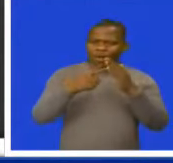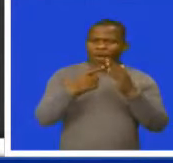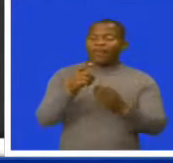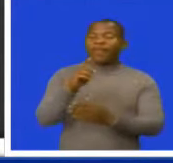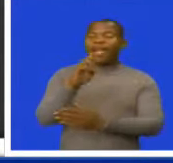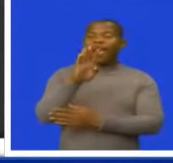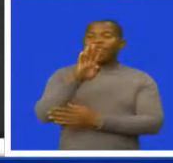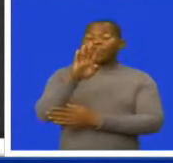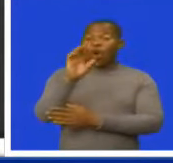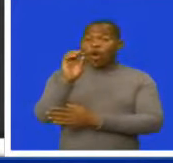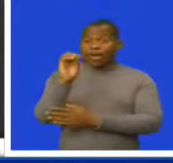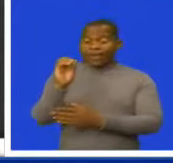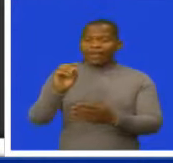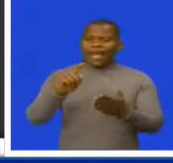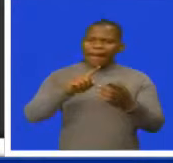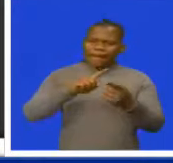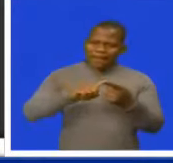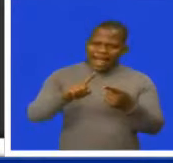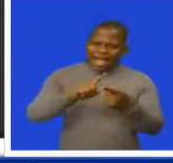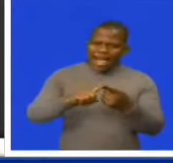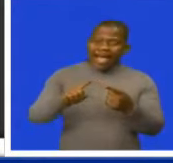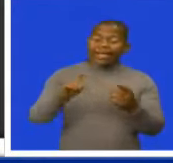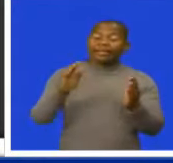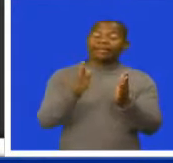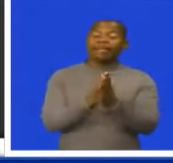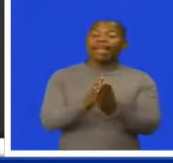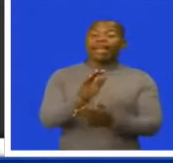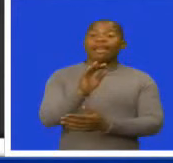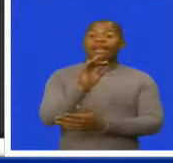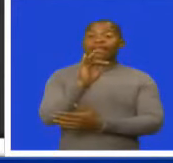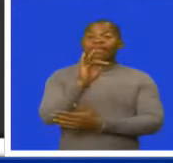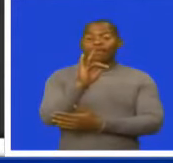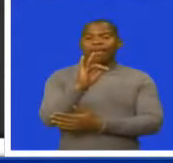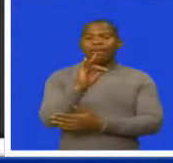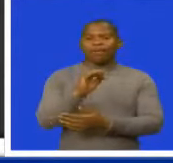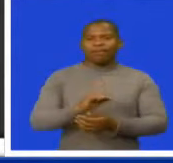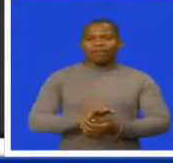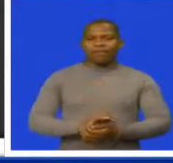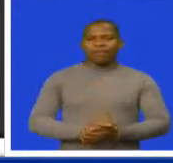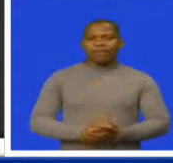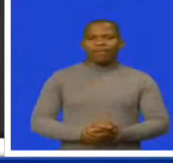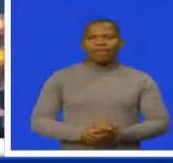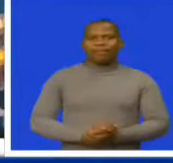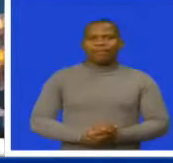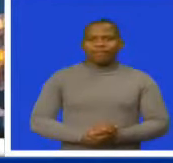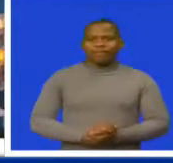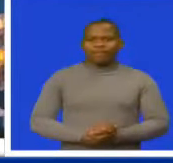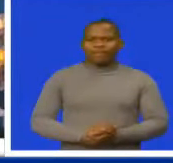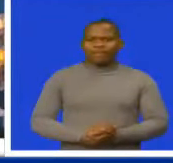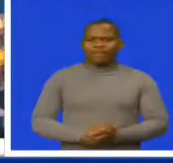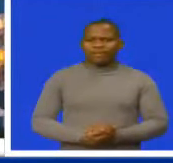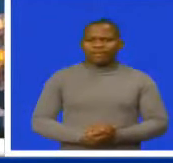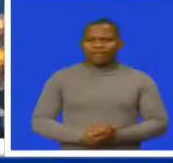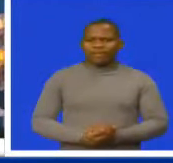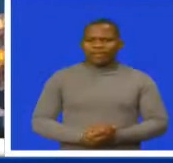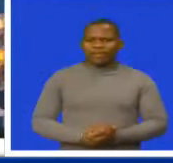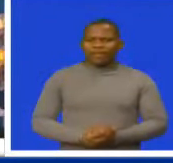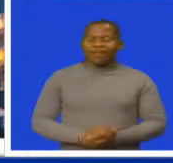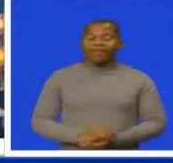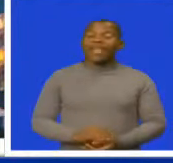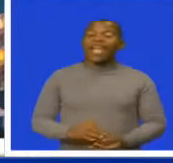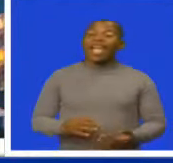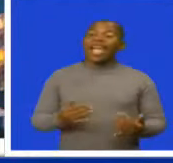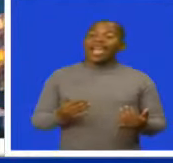12 Etindzabeni temidlalo ngiyungiyane Msibi umbeko uhlanganiswe nguFabrice Msonera embabane. Ayikene lebenkosi